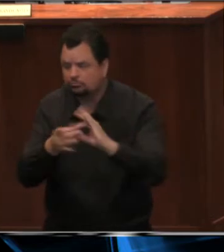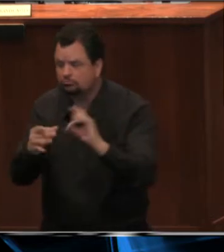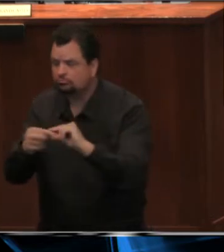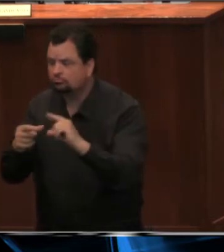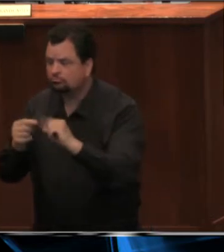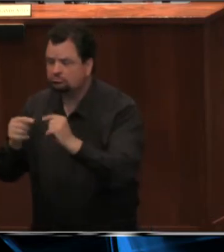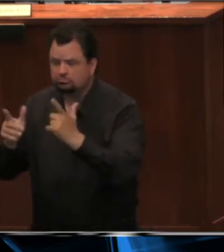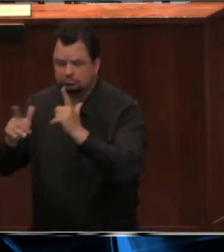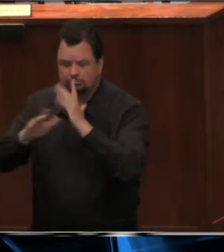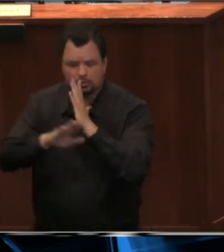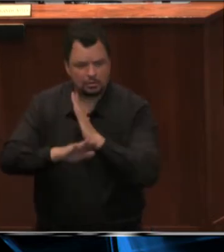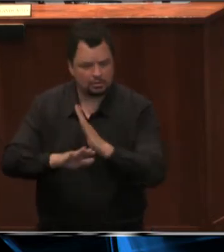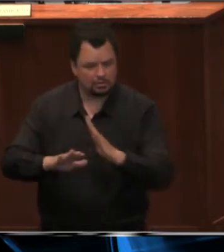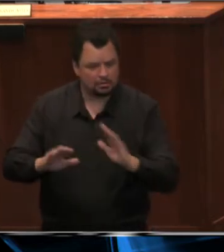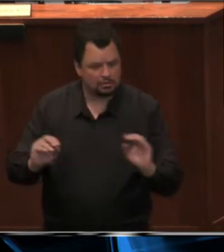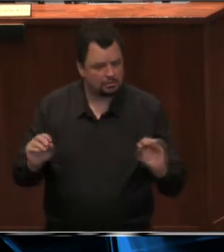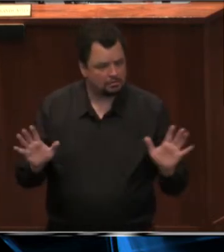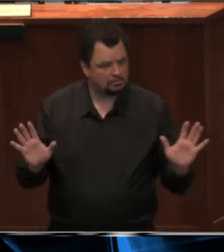lean in?